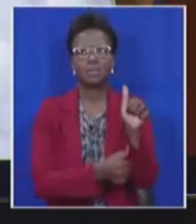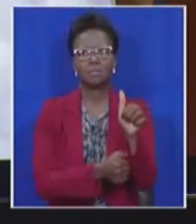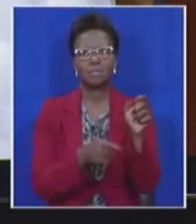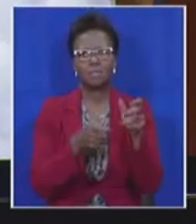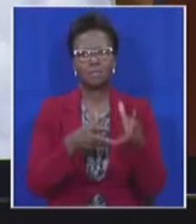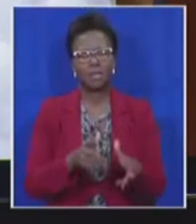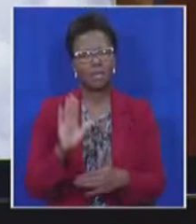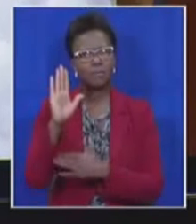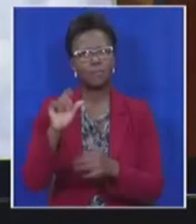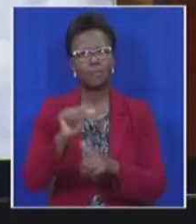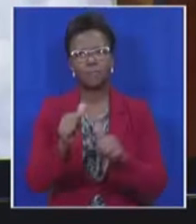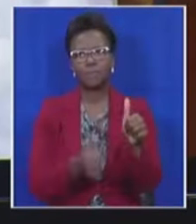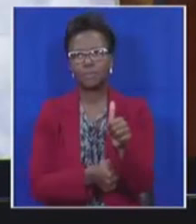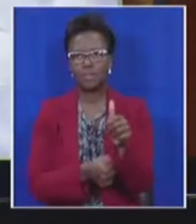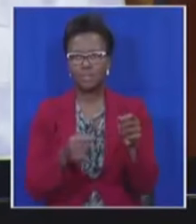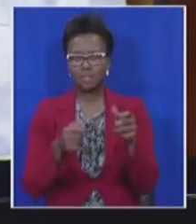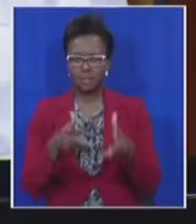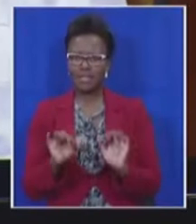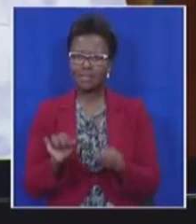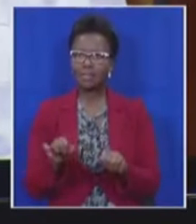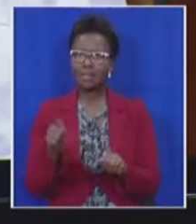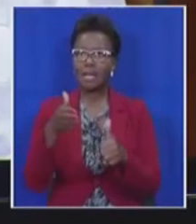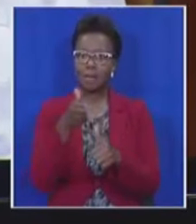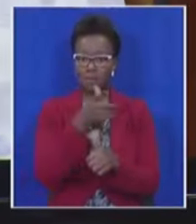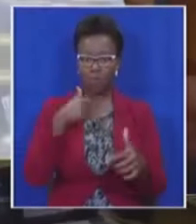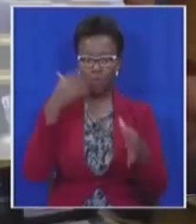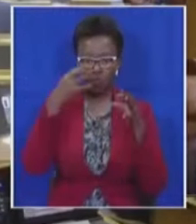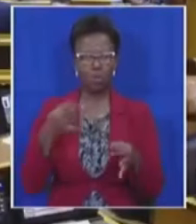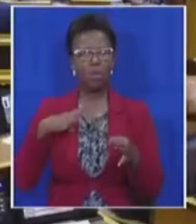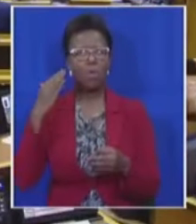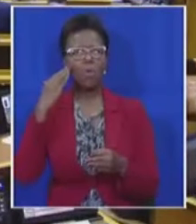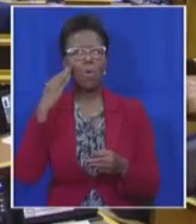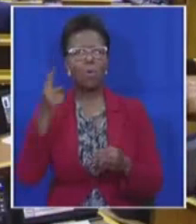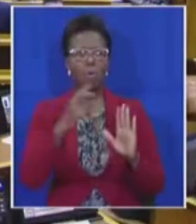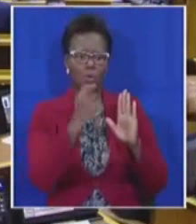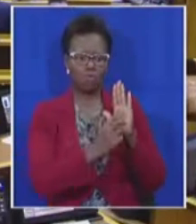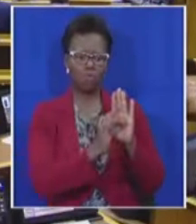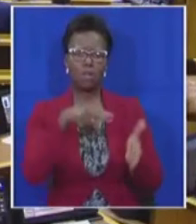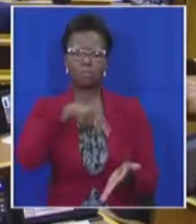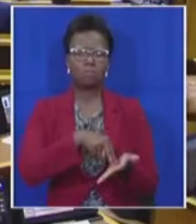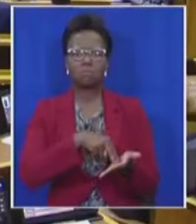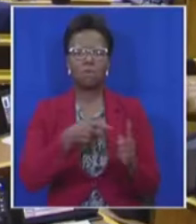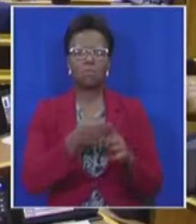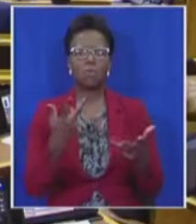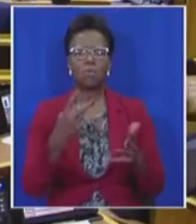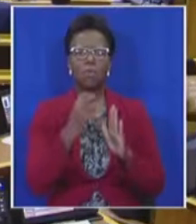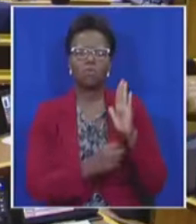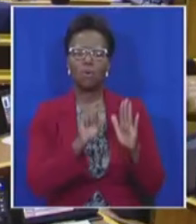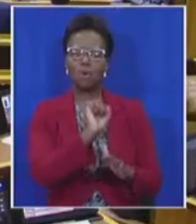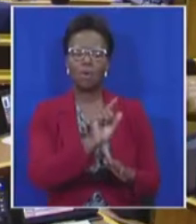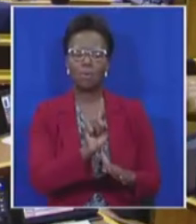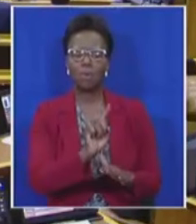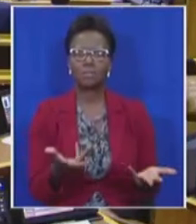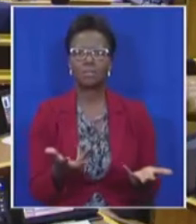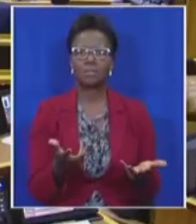correct. Deputy Speaker, before you rule, can I ask what rule the member is referring to? Honourable Member,